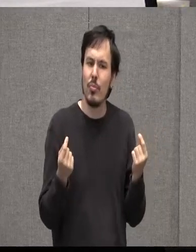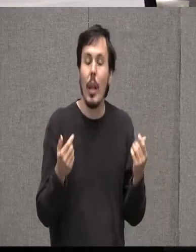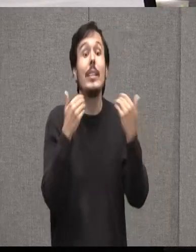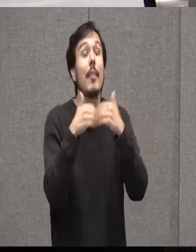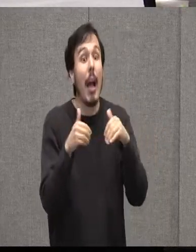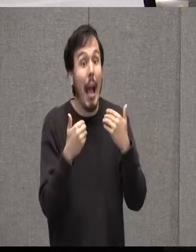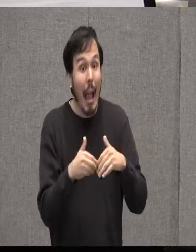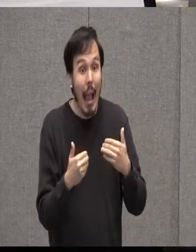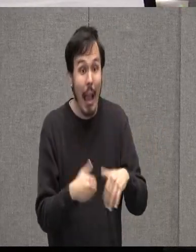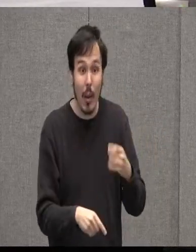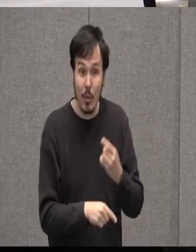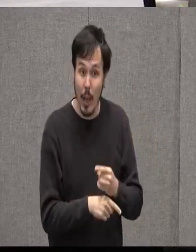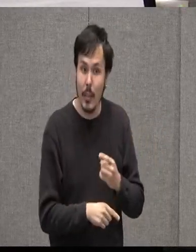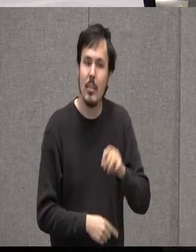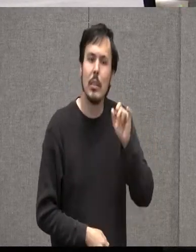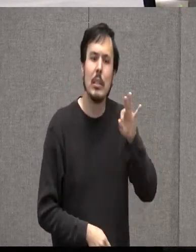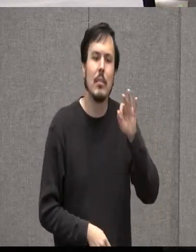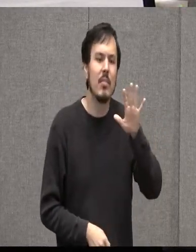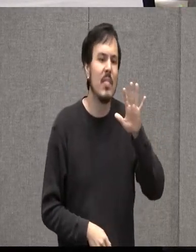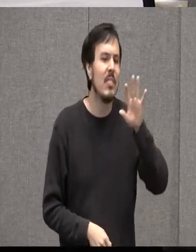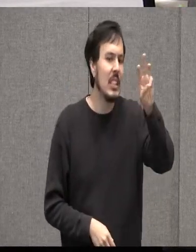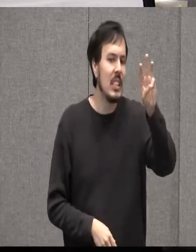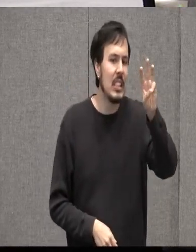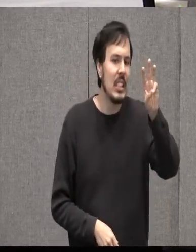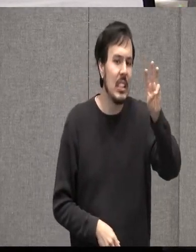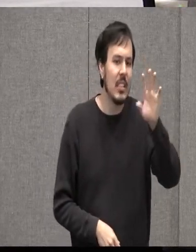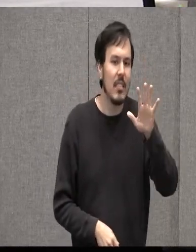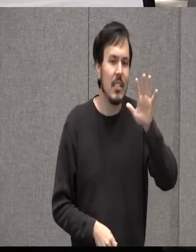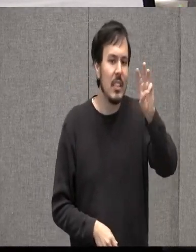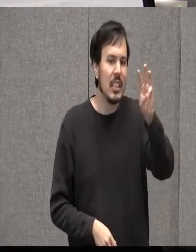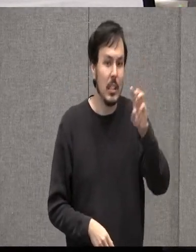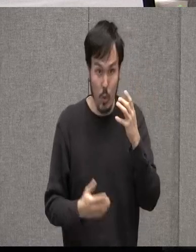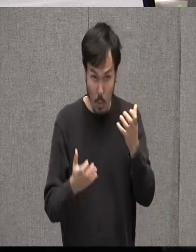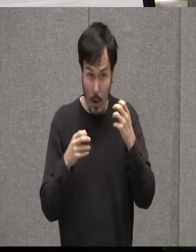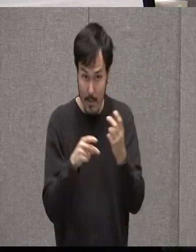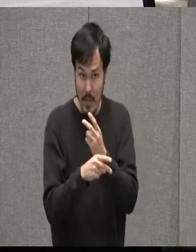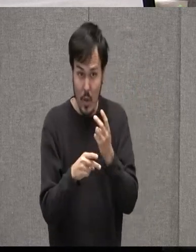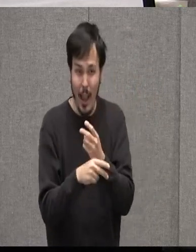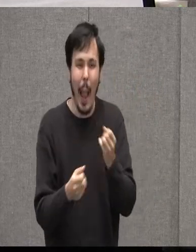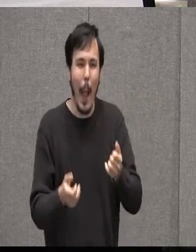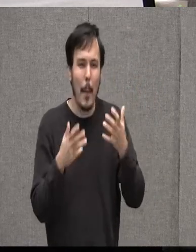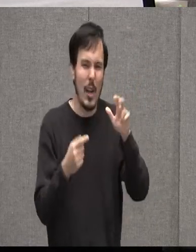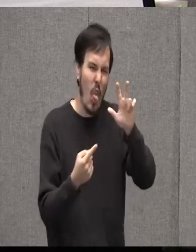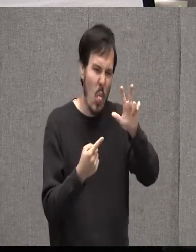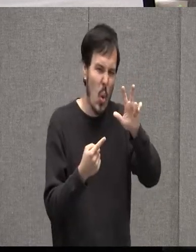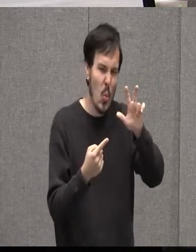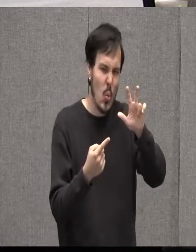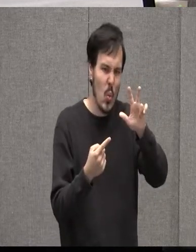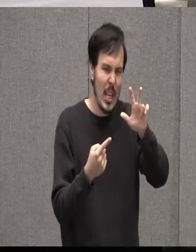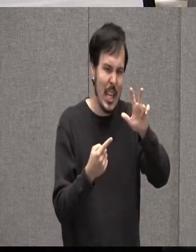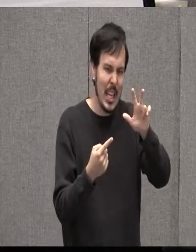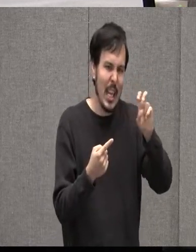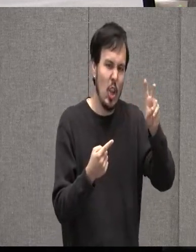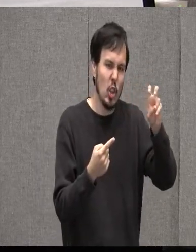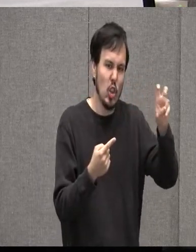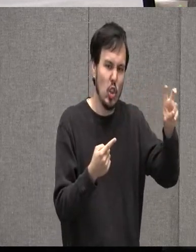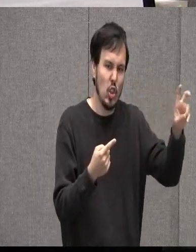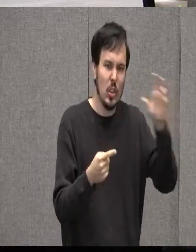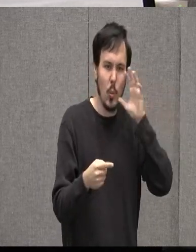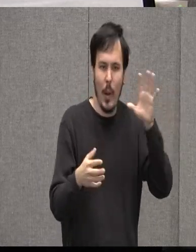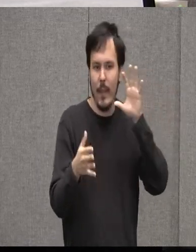discover is how many times this size of an ear, or a piece, 3 inches, will fit into the height of an average